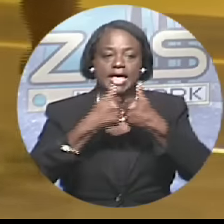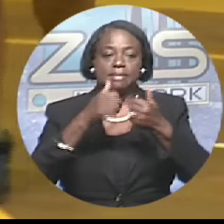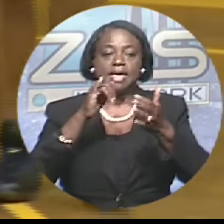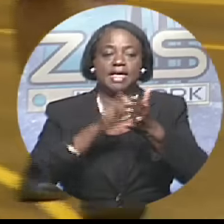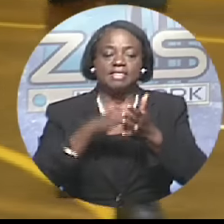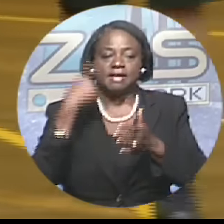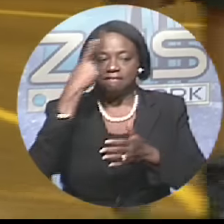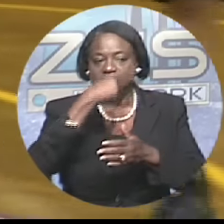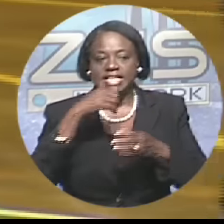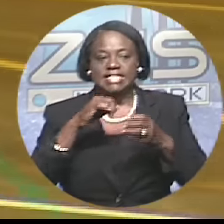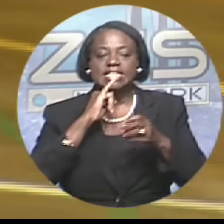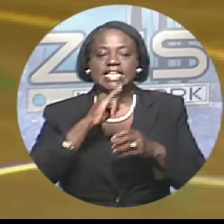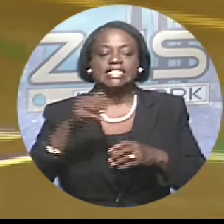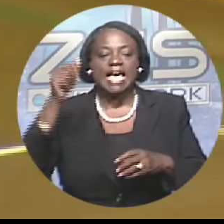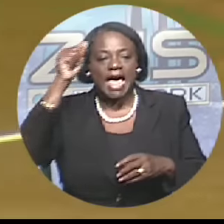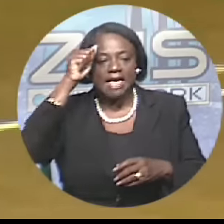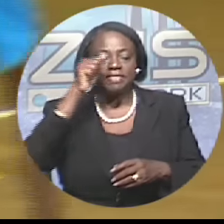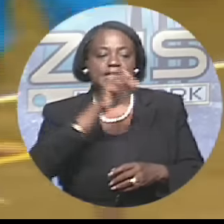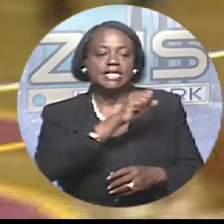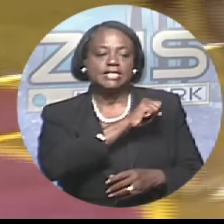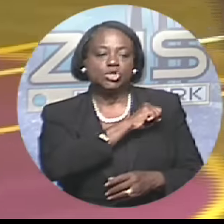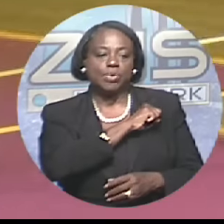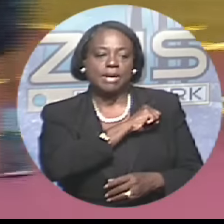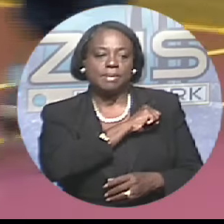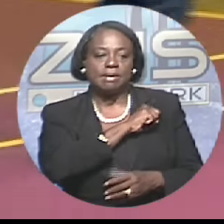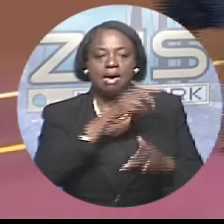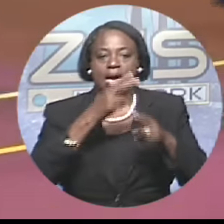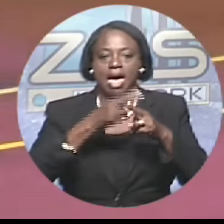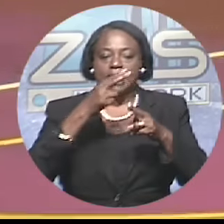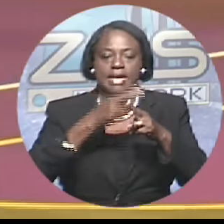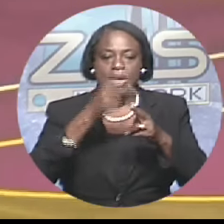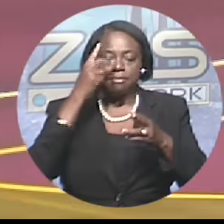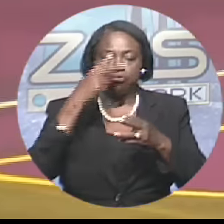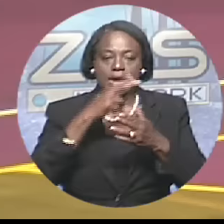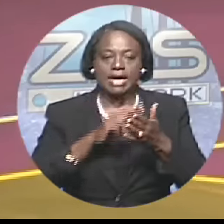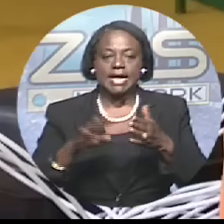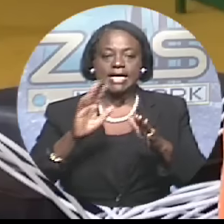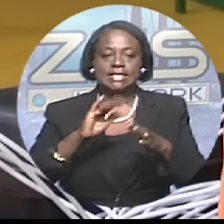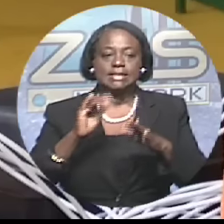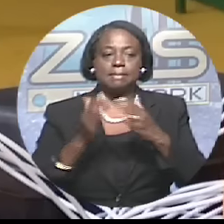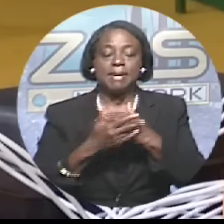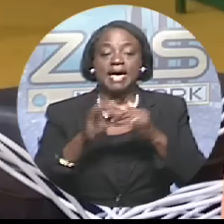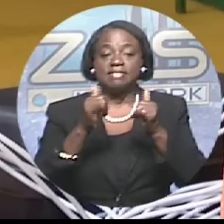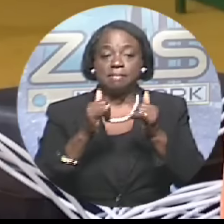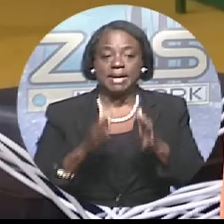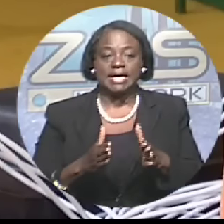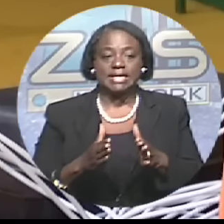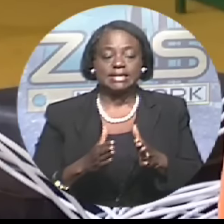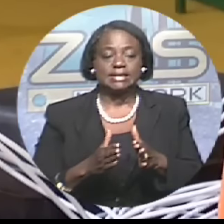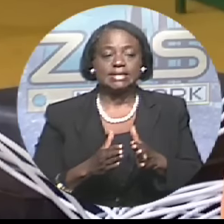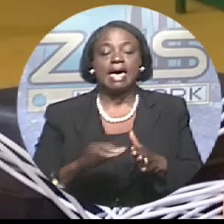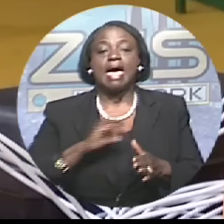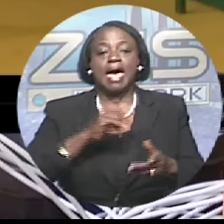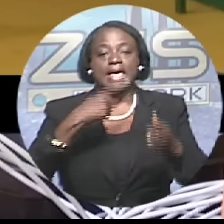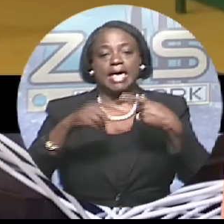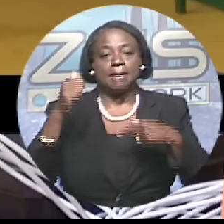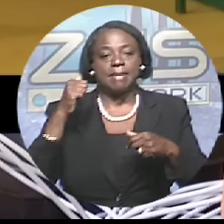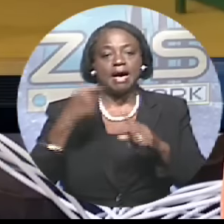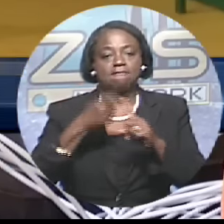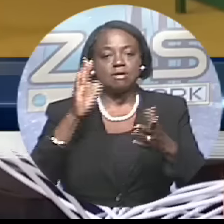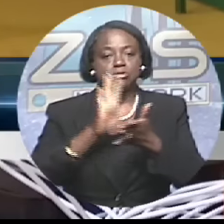case, is Anthony Swaby, a name well recognized by players and those sitting in the stands. I came back from school and I